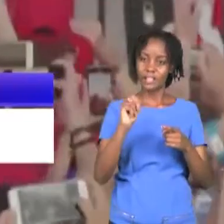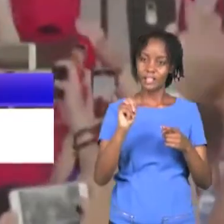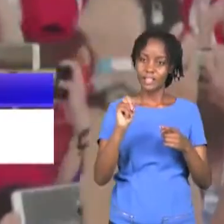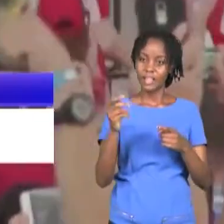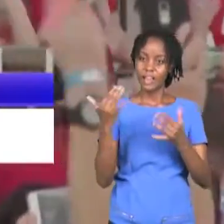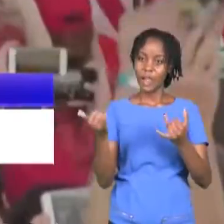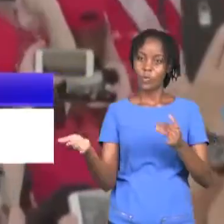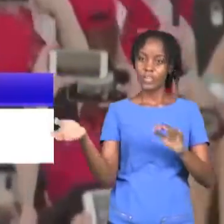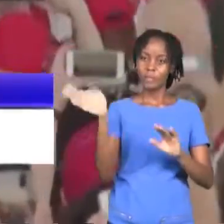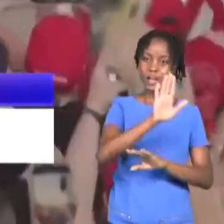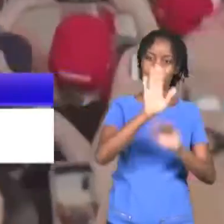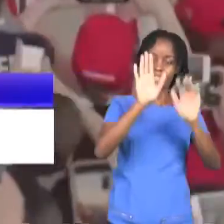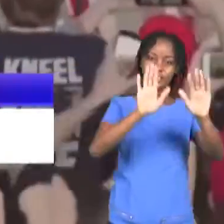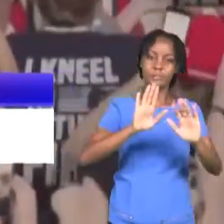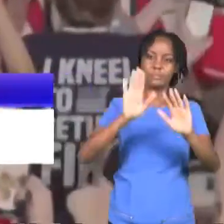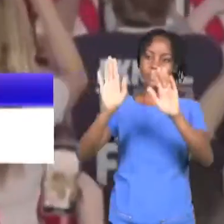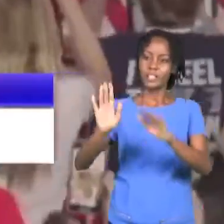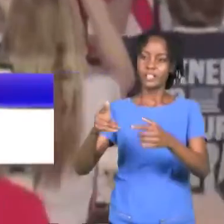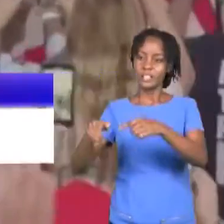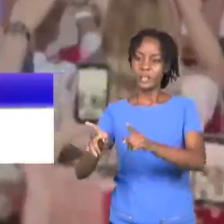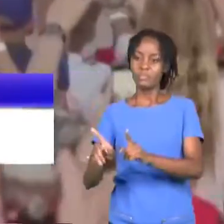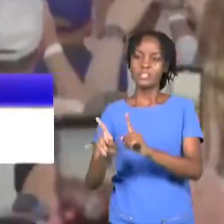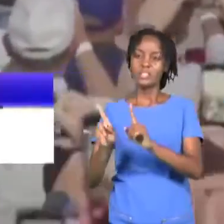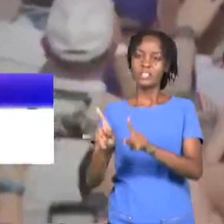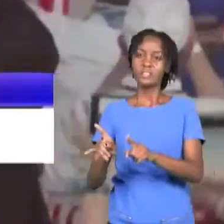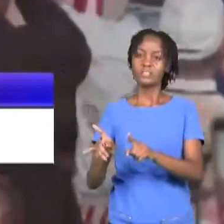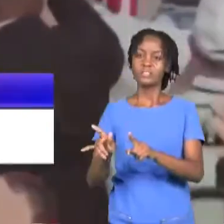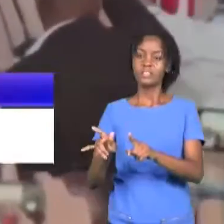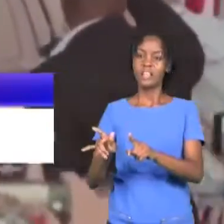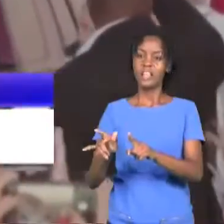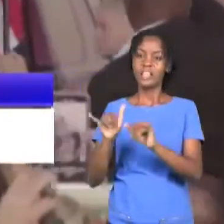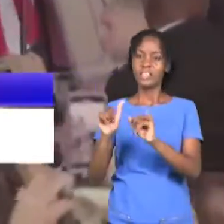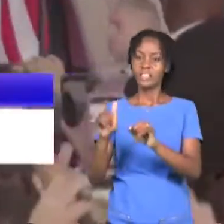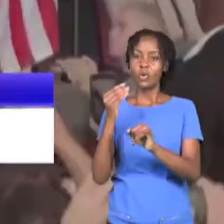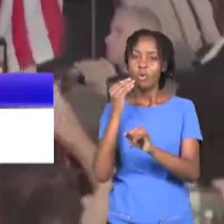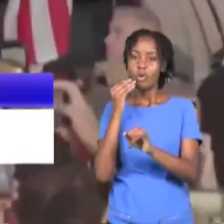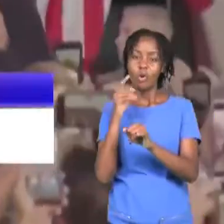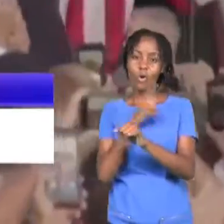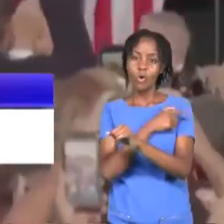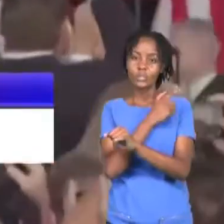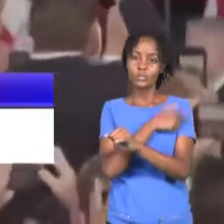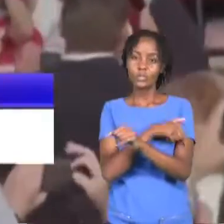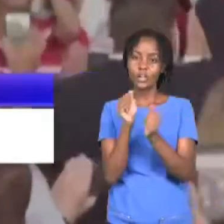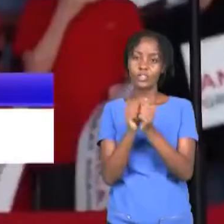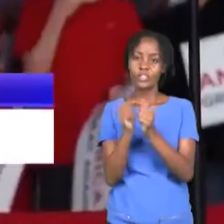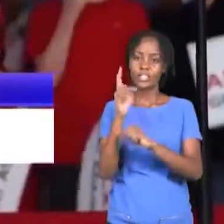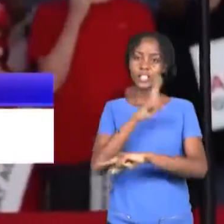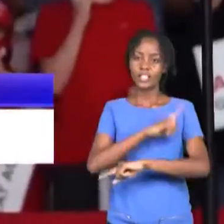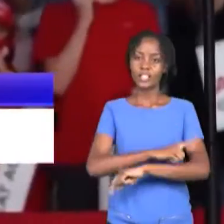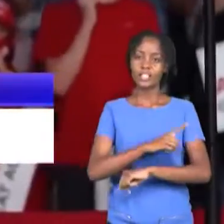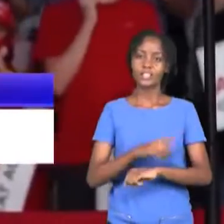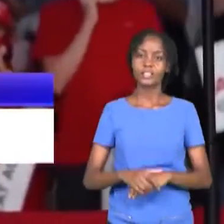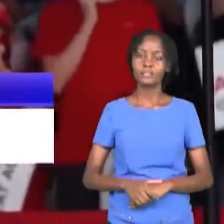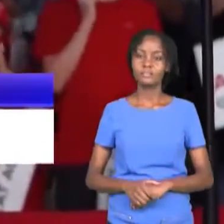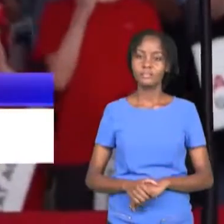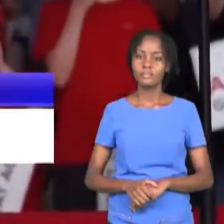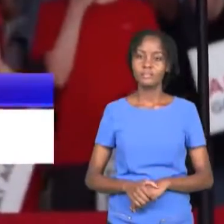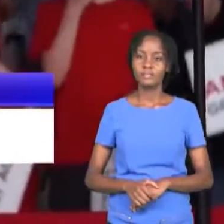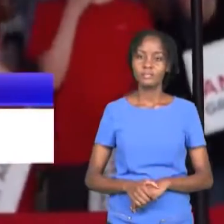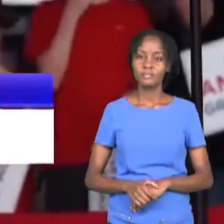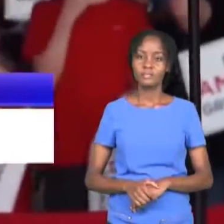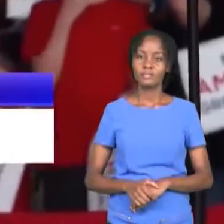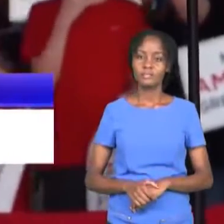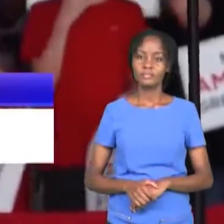trail after being hospitalized for COVID-19, setting off on a blitz of key swing states. It's a lot of